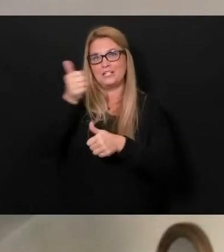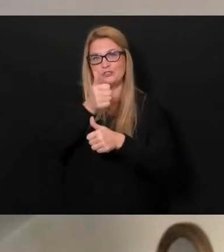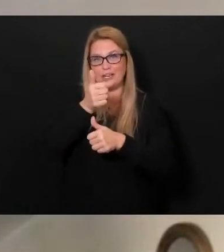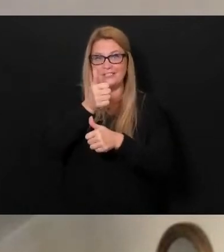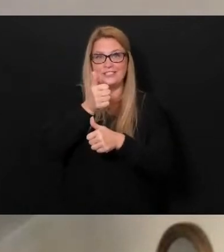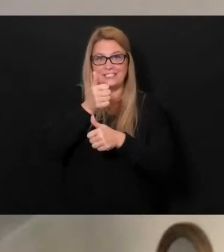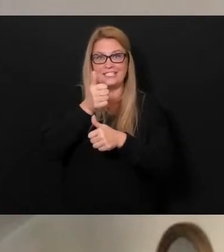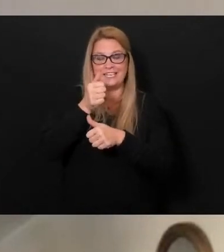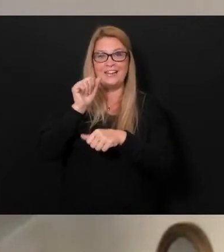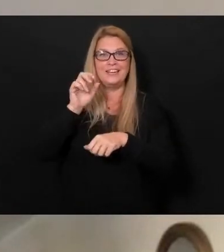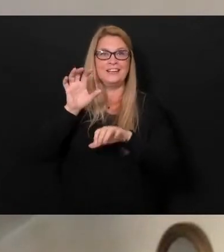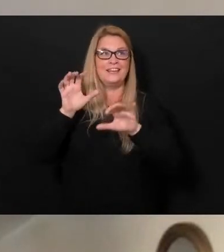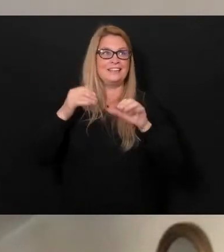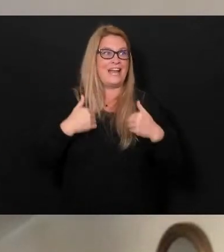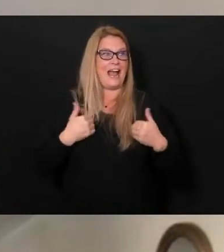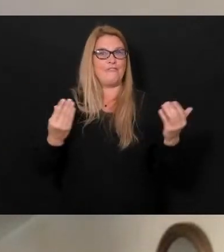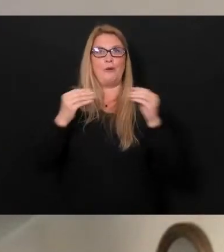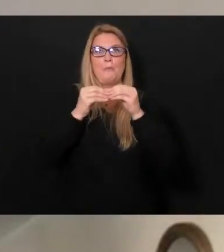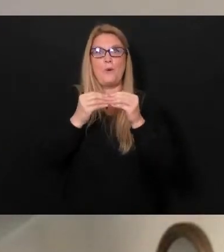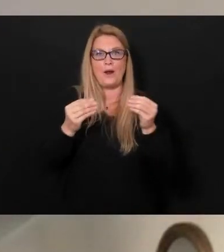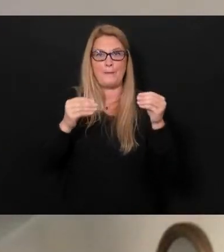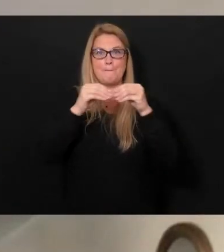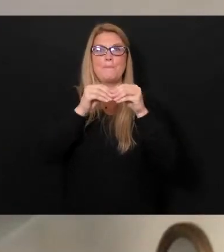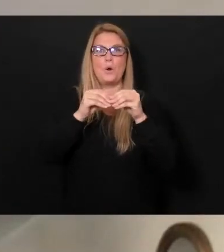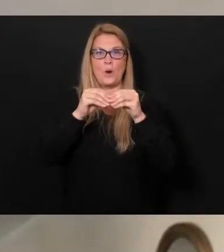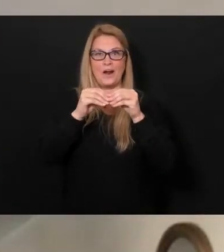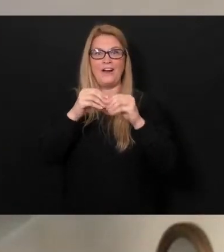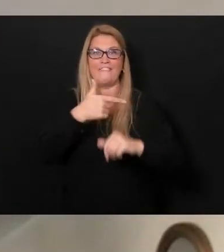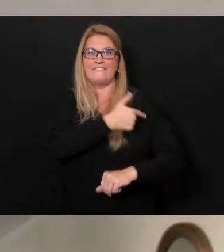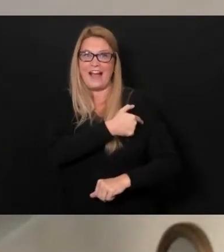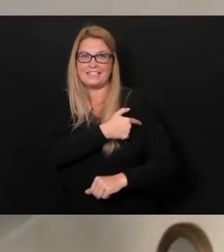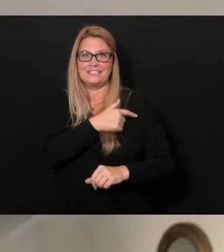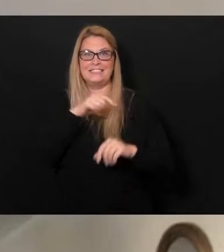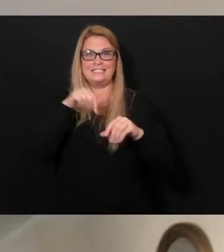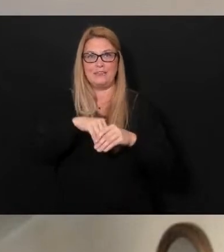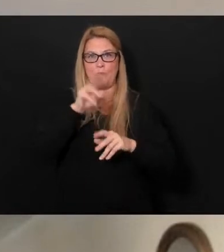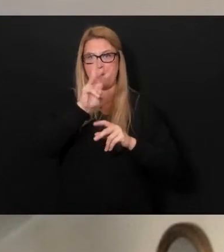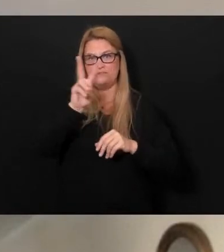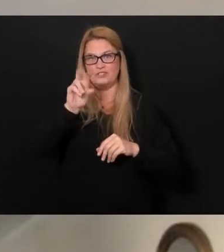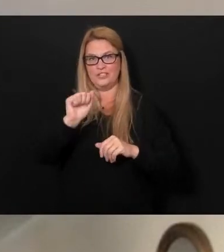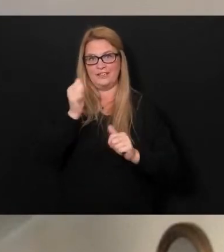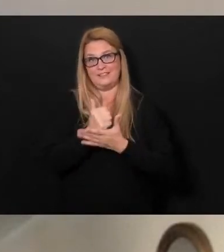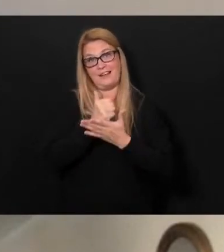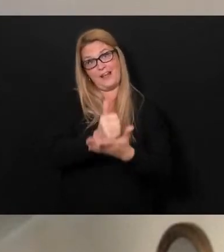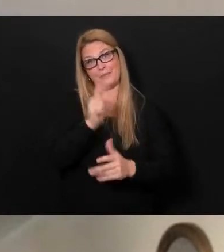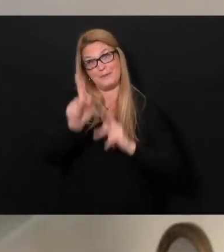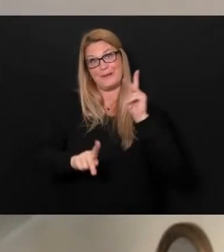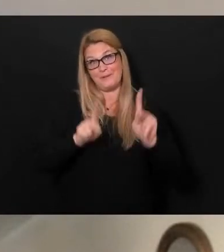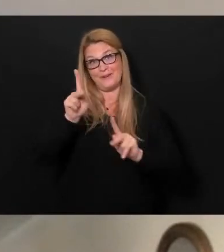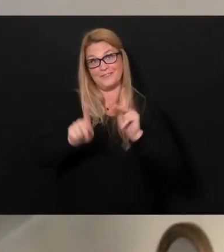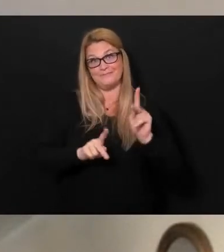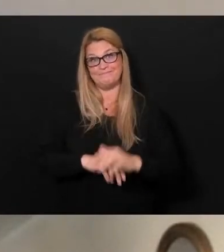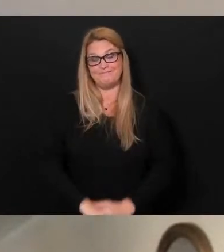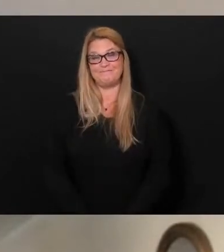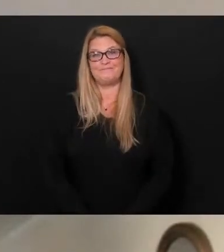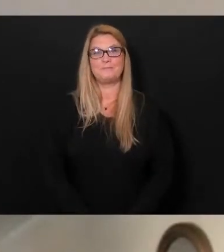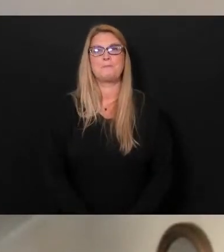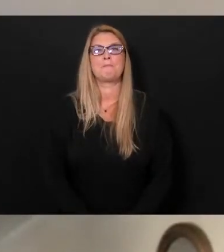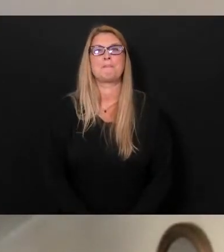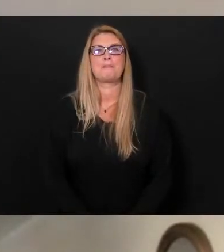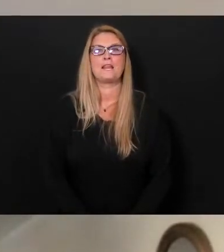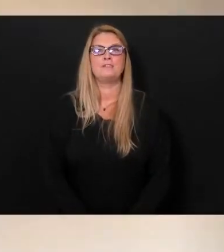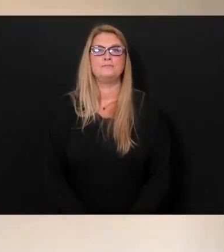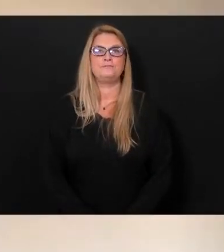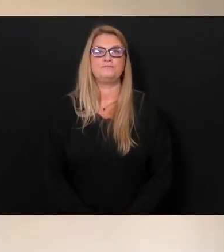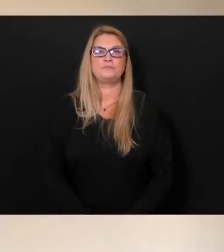to work to get more and more vaccines in West Virginia to help more people. So thank you so much. All right, thank you, Dr. Marsh. Next to